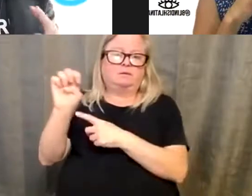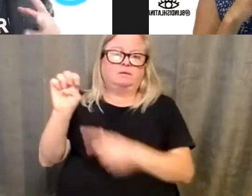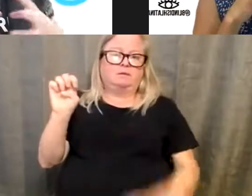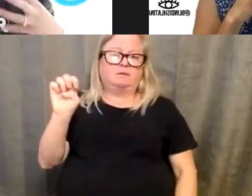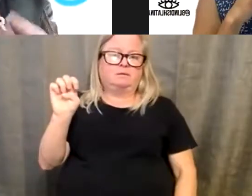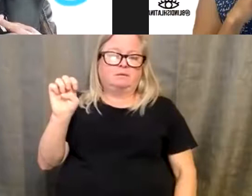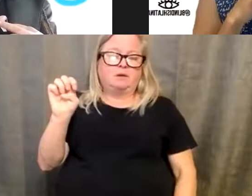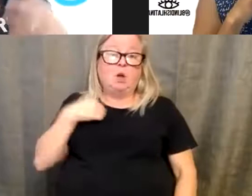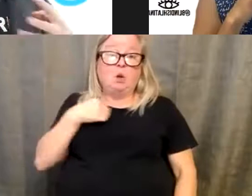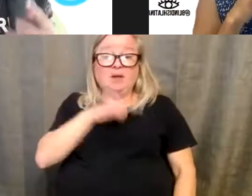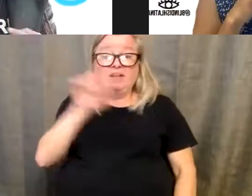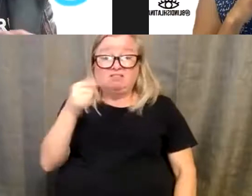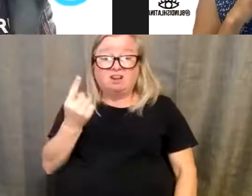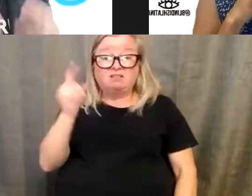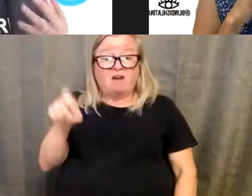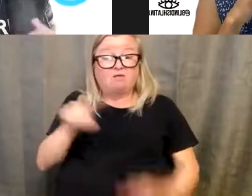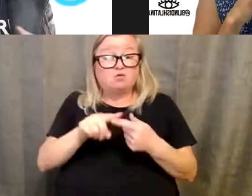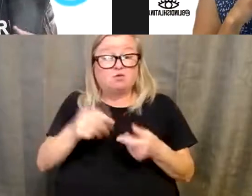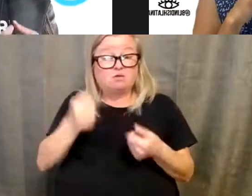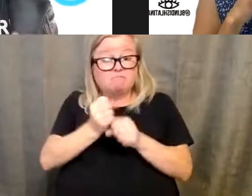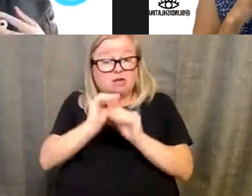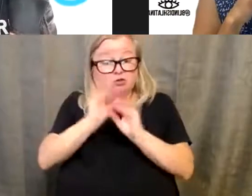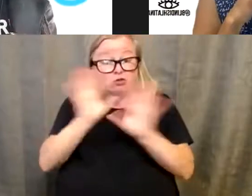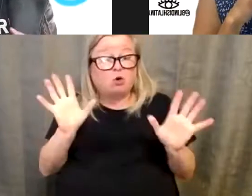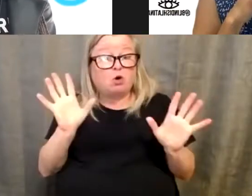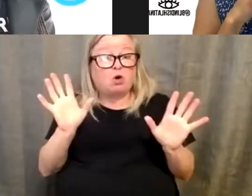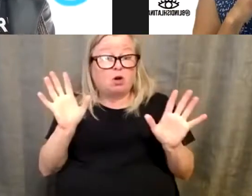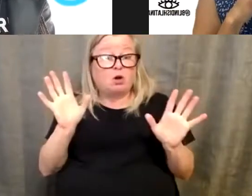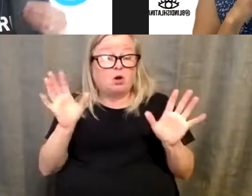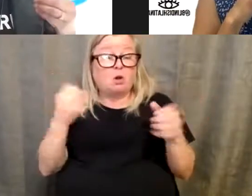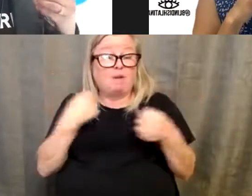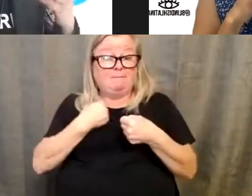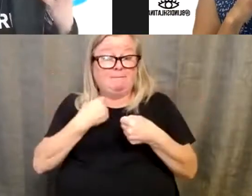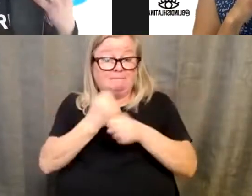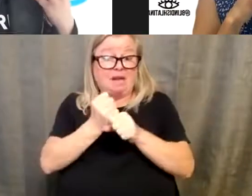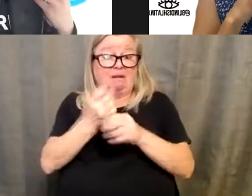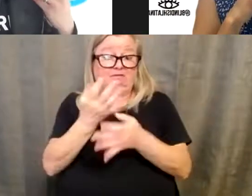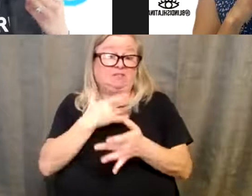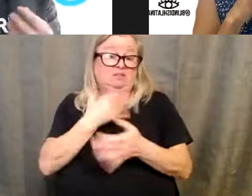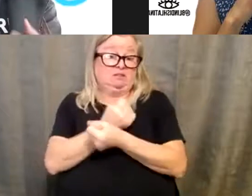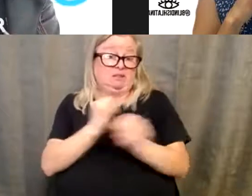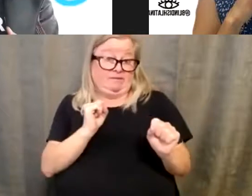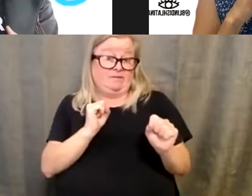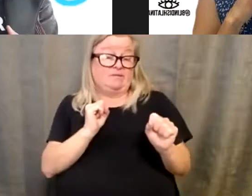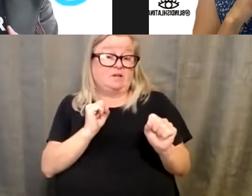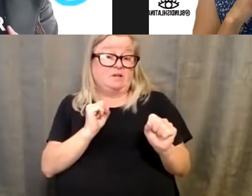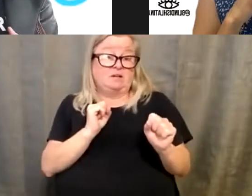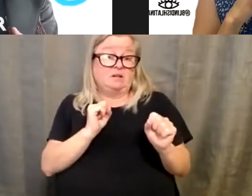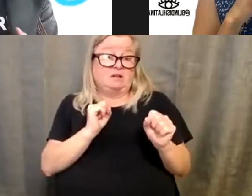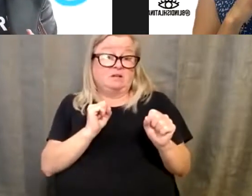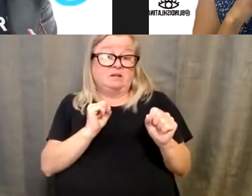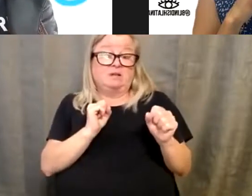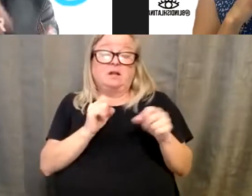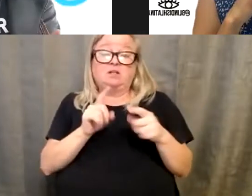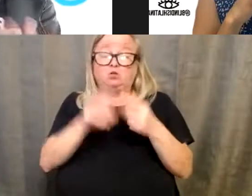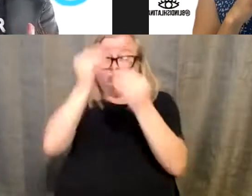So we just need to make sure that we create those types of spaces. Also, disclosing is incredibly hard. And I